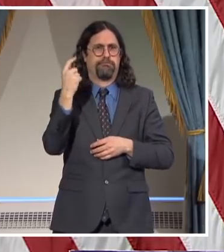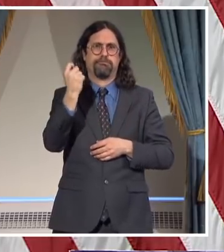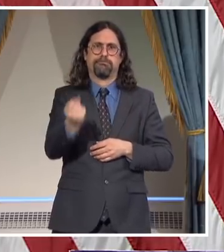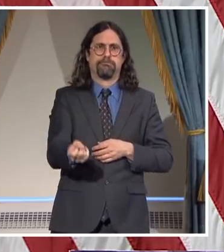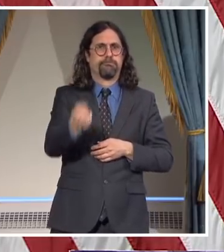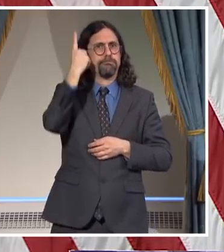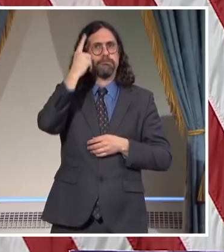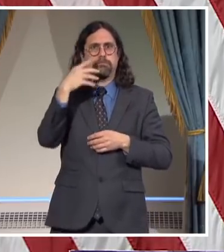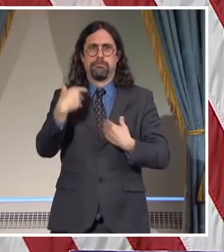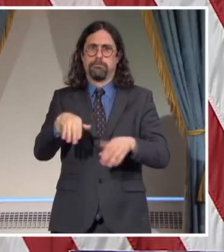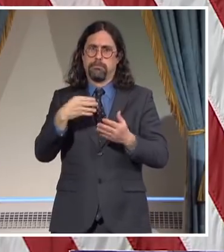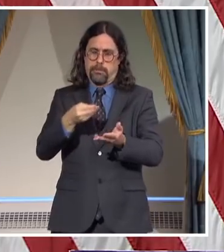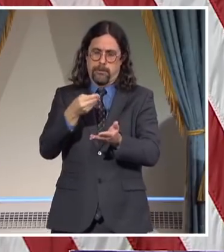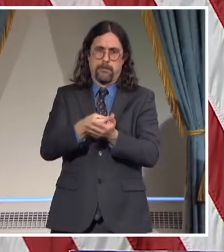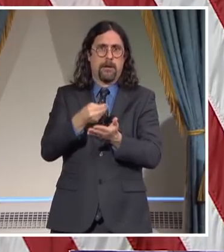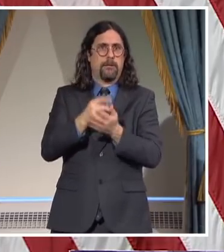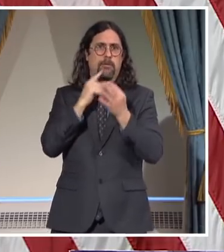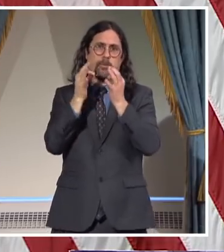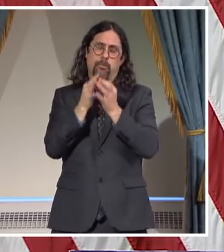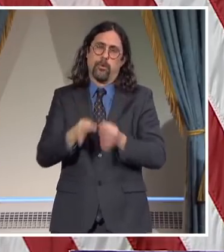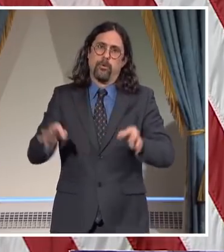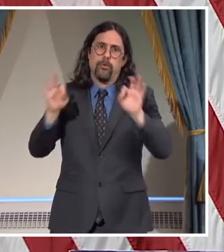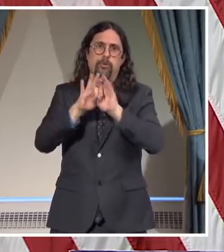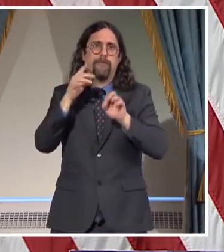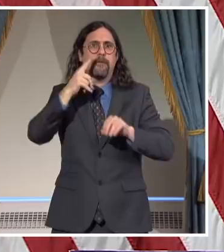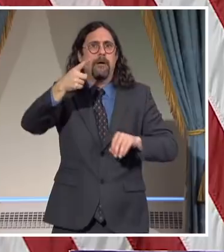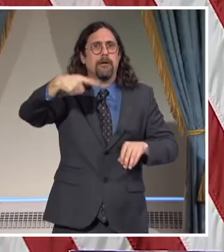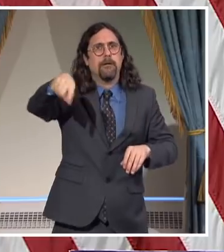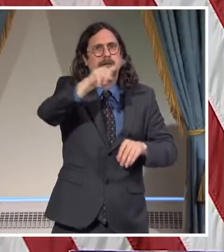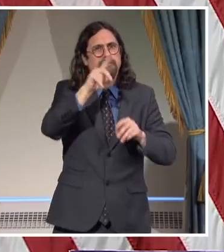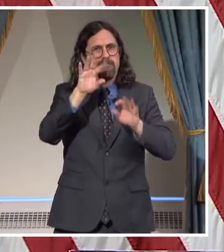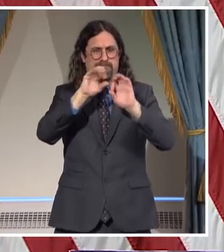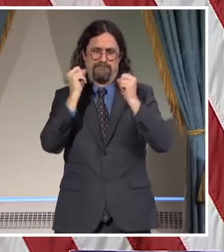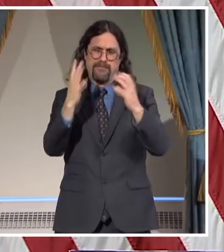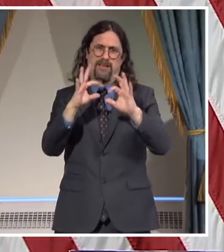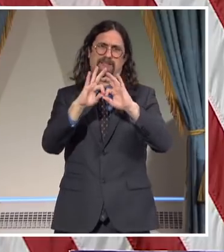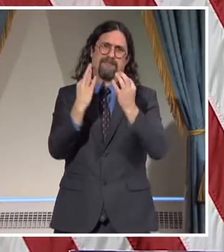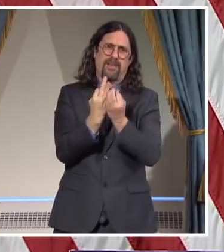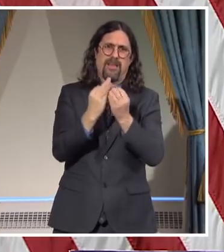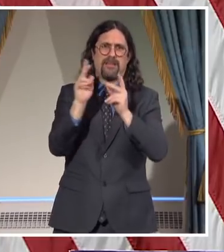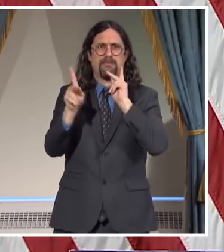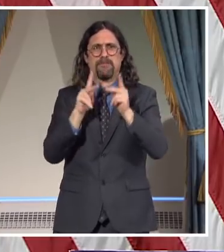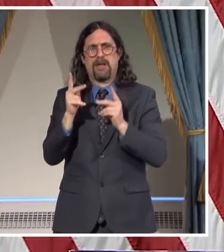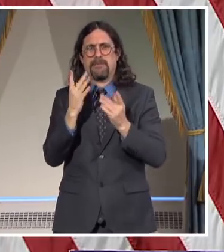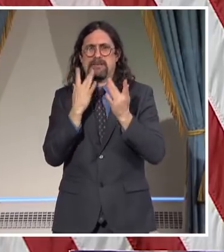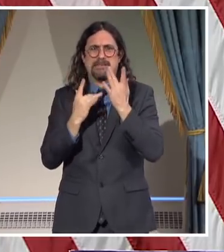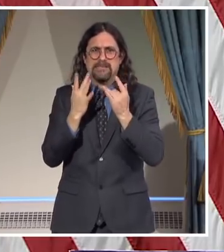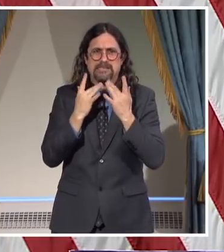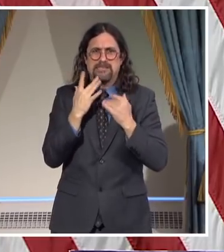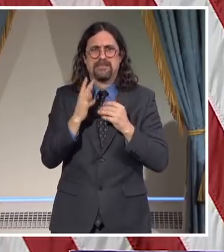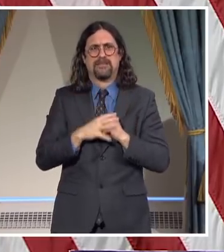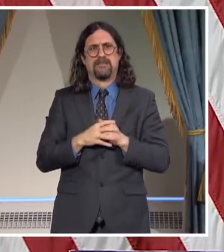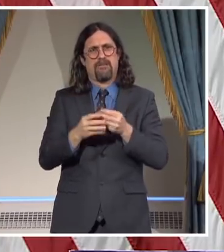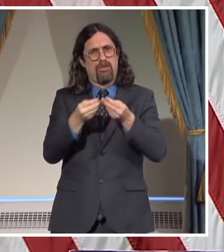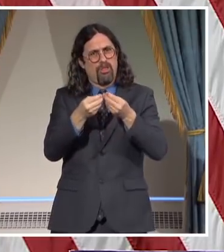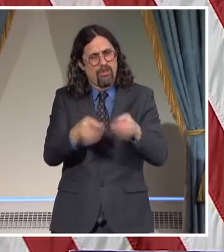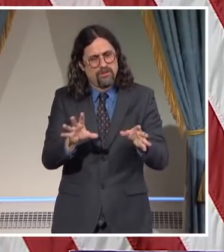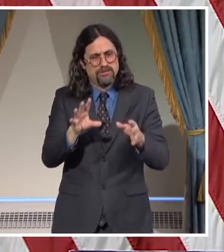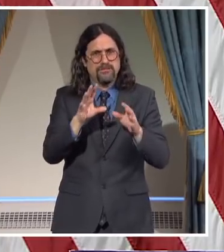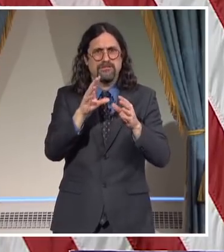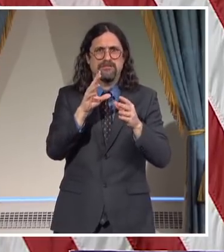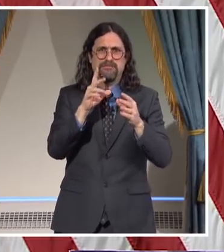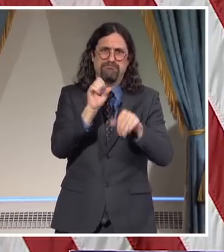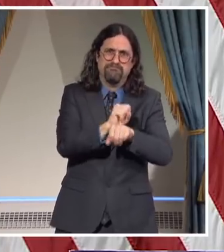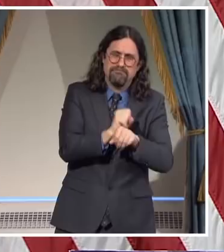extended employment benefits, the grants to small businesses. Senator Schumer and Speaker Pelosi made